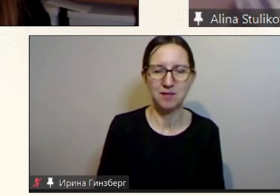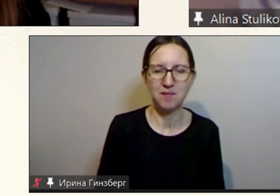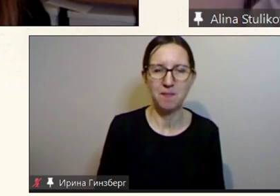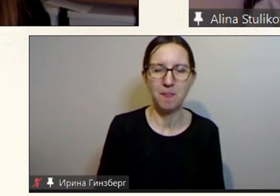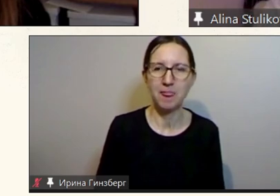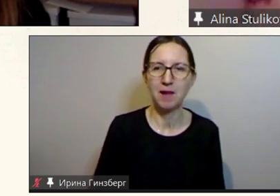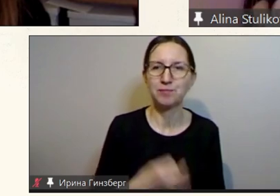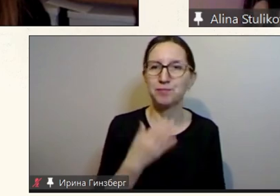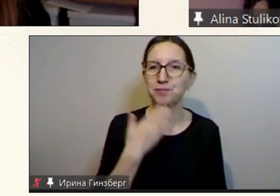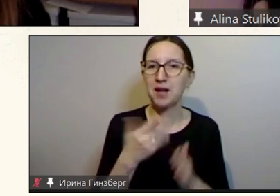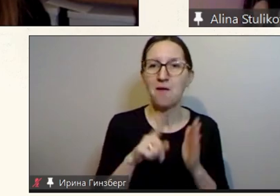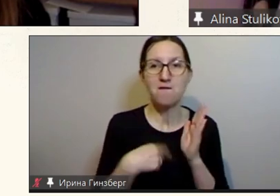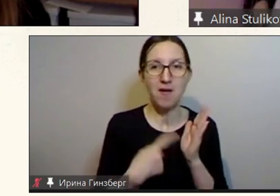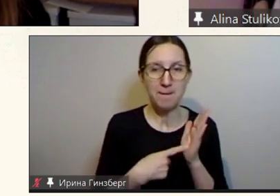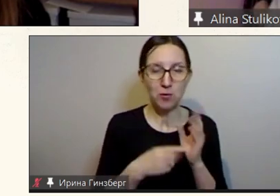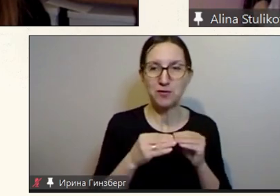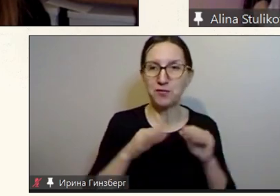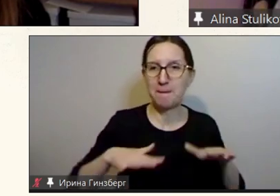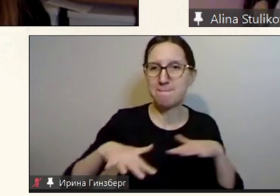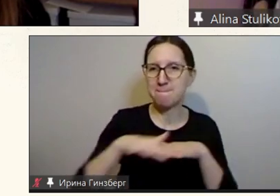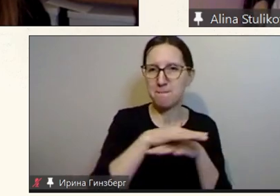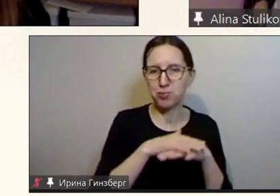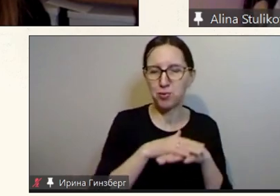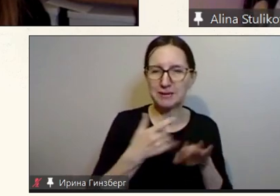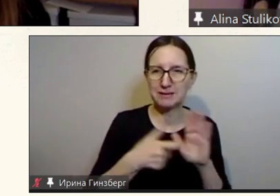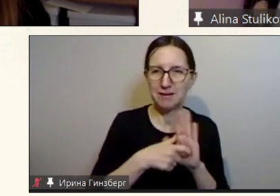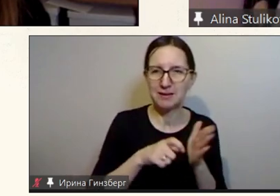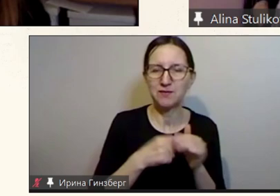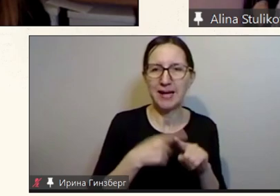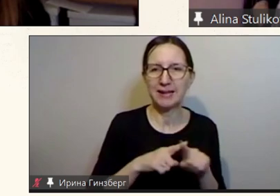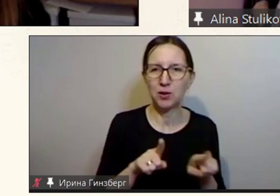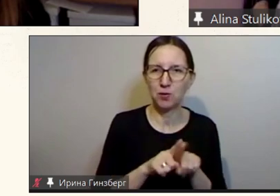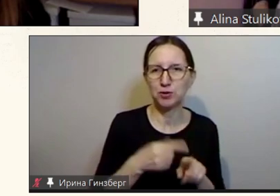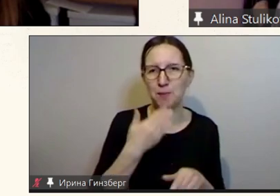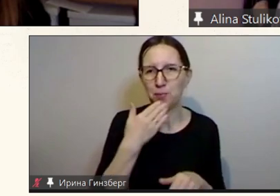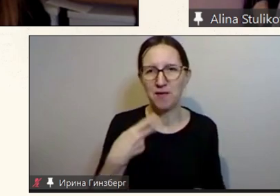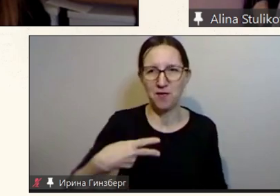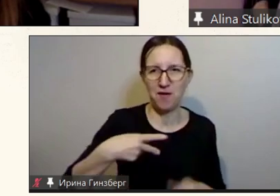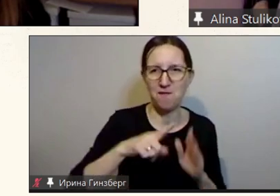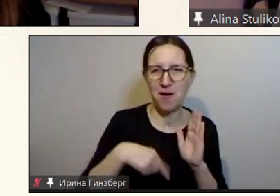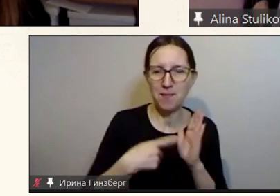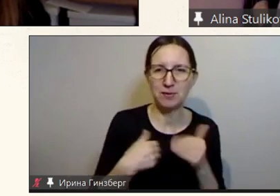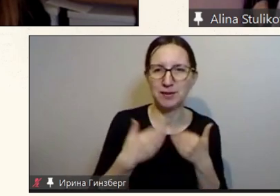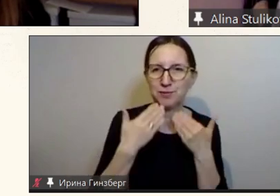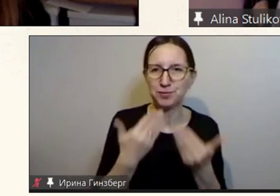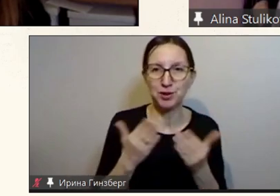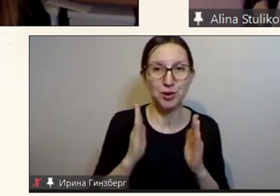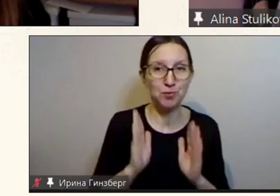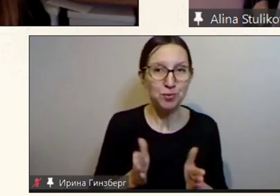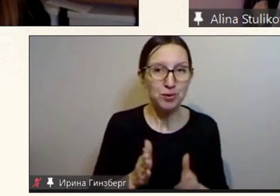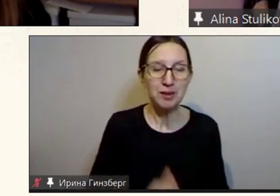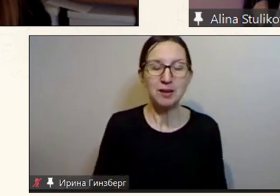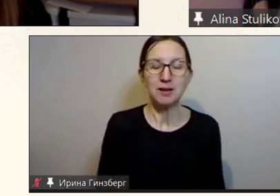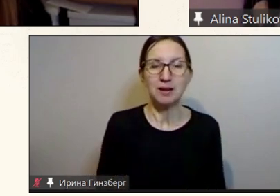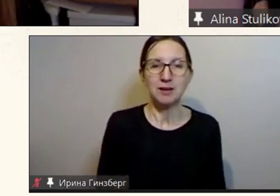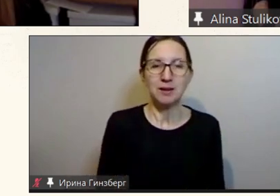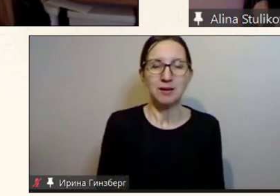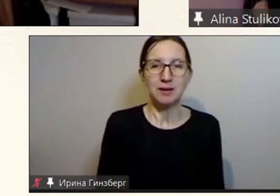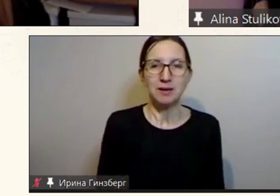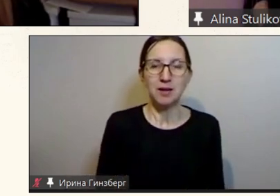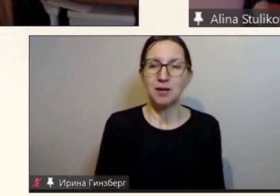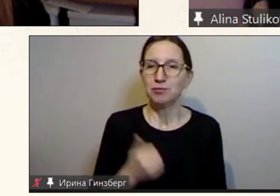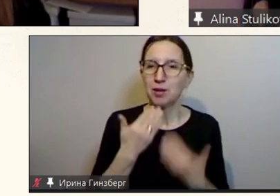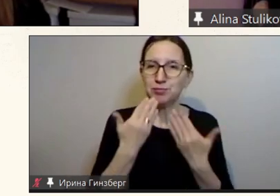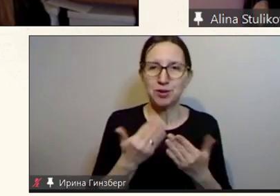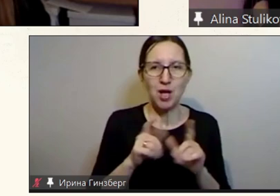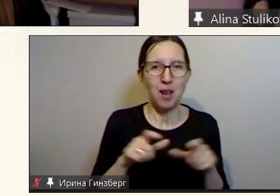Kira, thank you. And we have more questions on the space, and I think there will be two questions, the two last questions